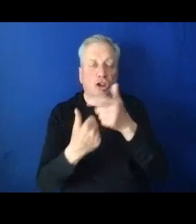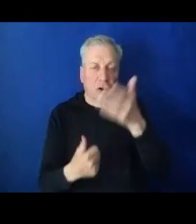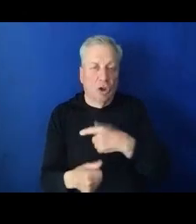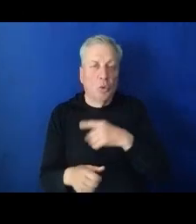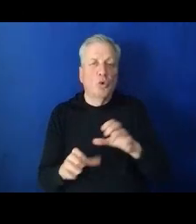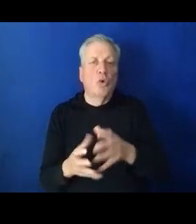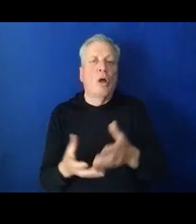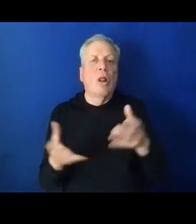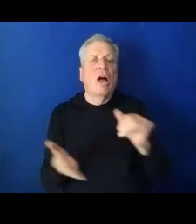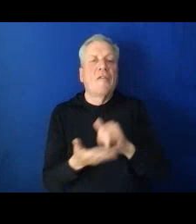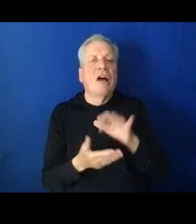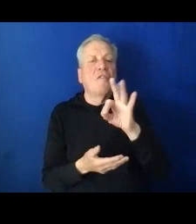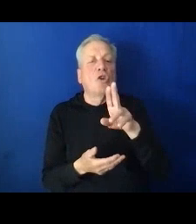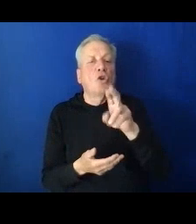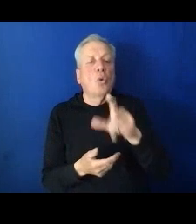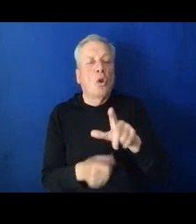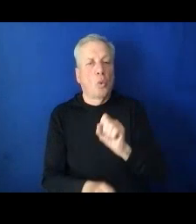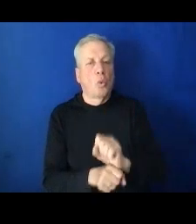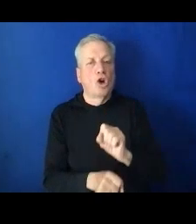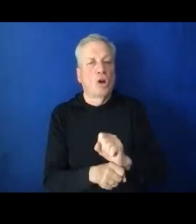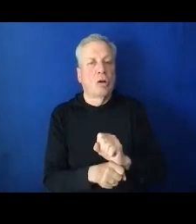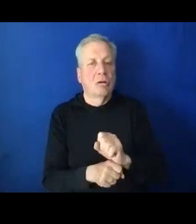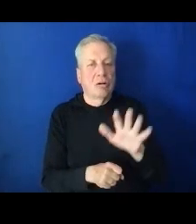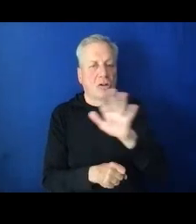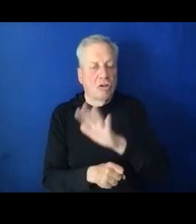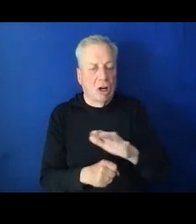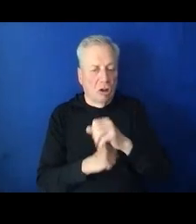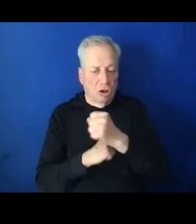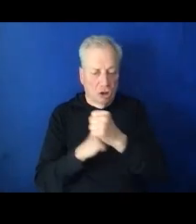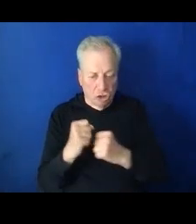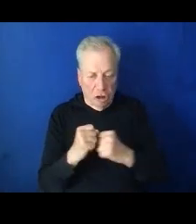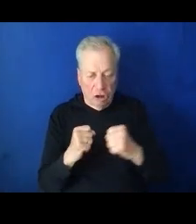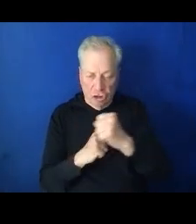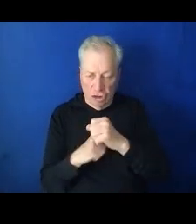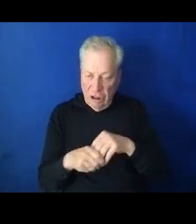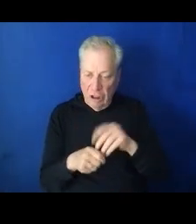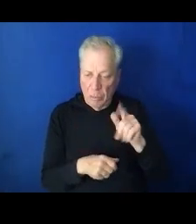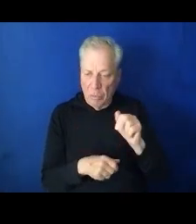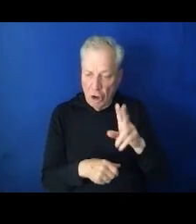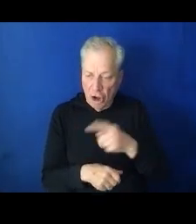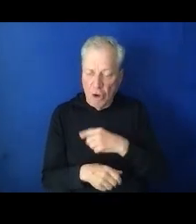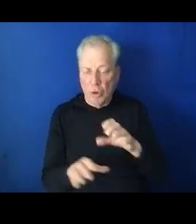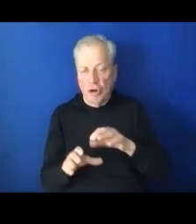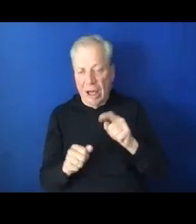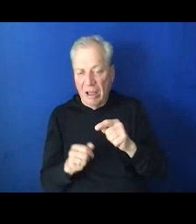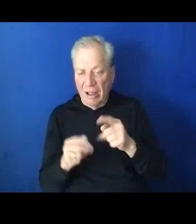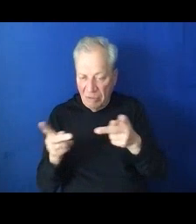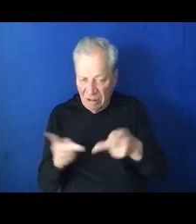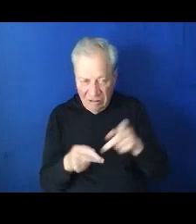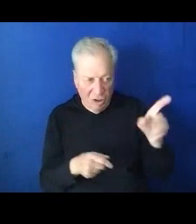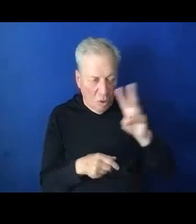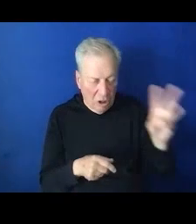that fuels work around the structures in the park. We've done work at West,